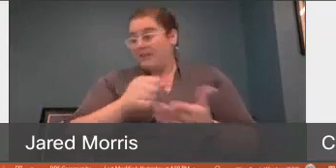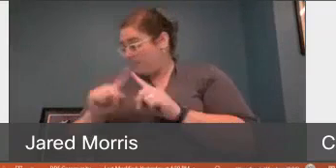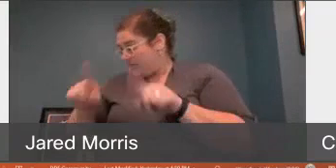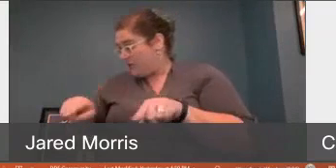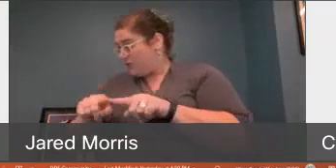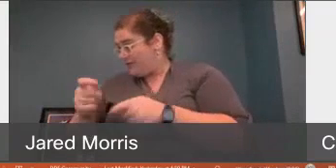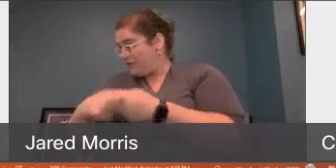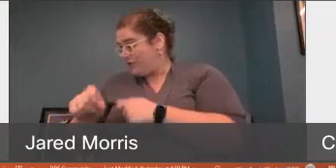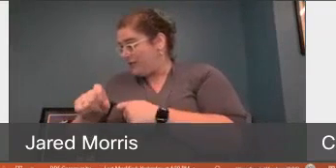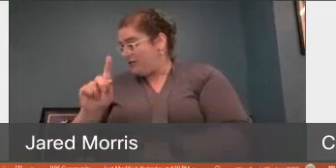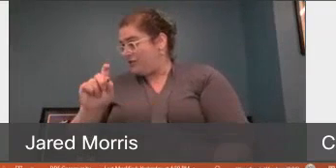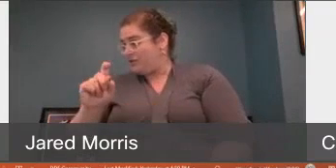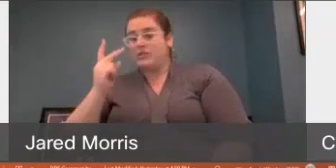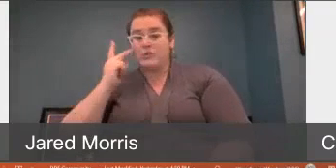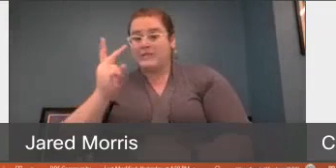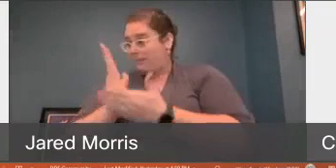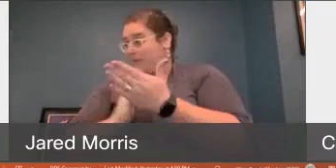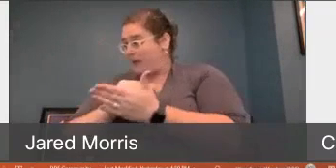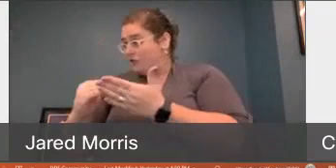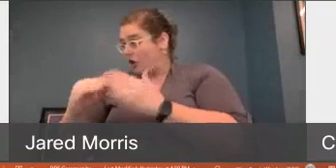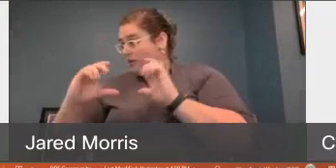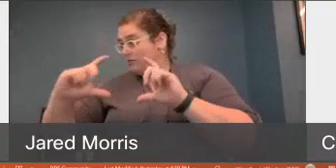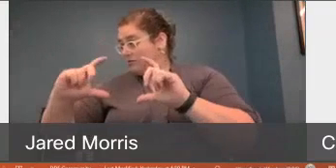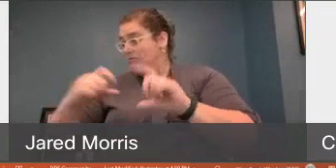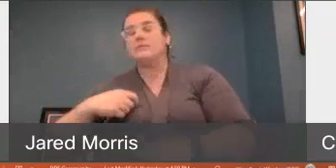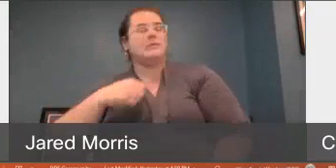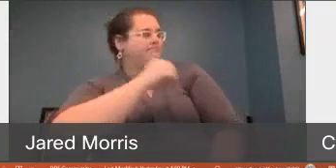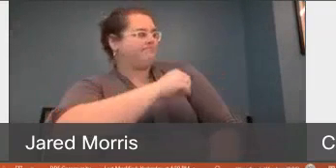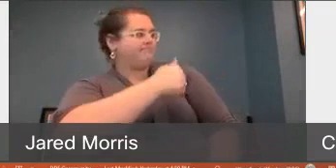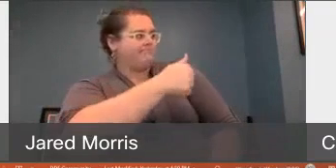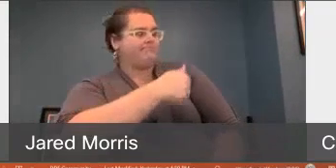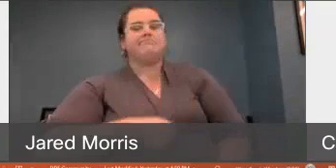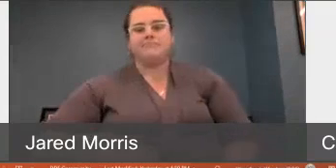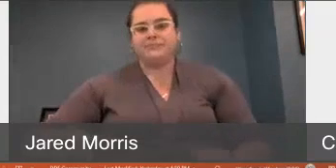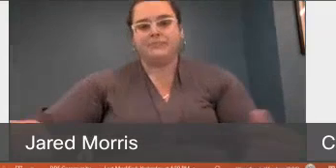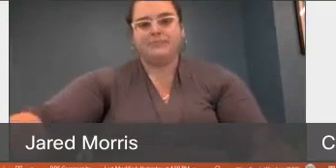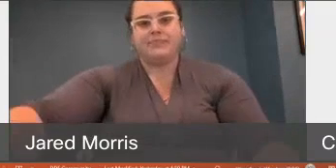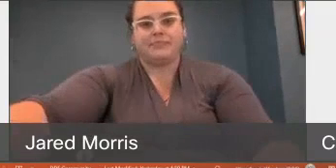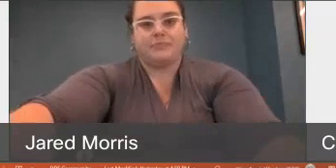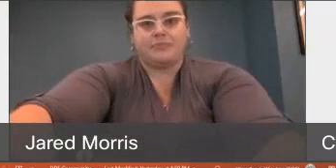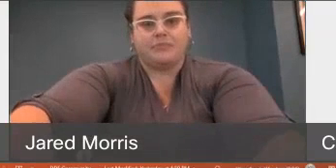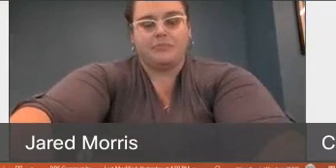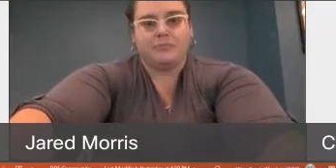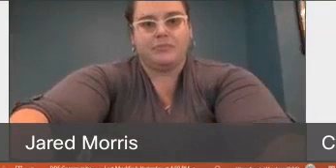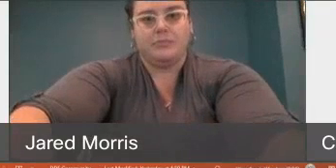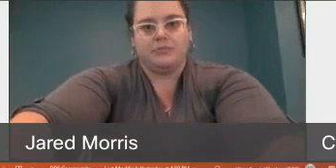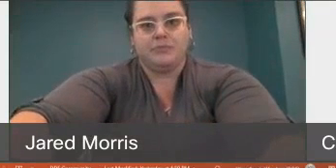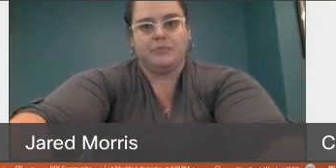Are you seeing the pie chart? Yes, we are. Okay. So here we have the percentages